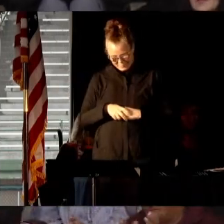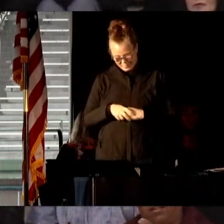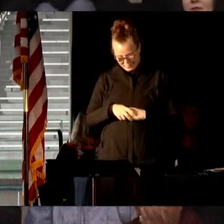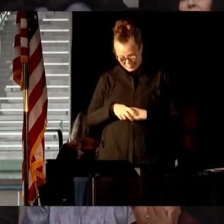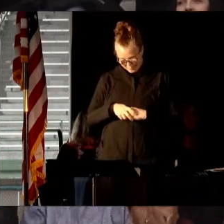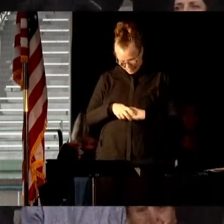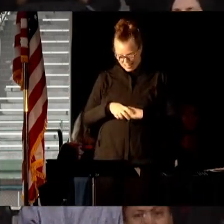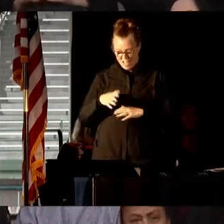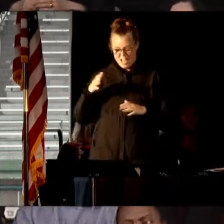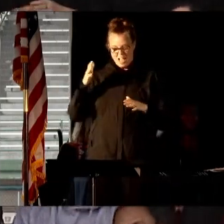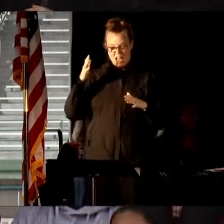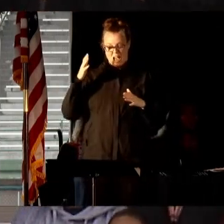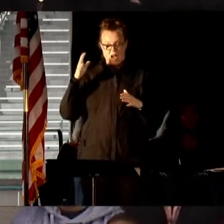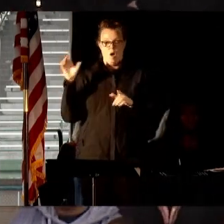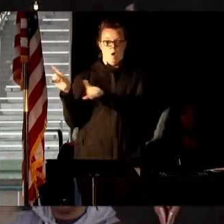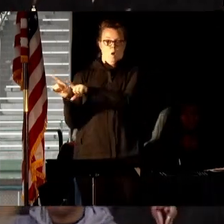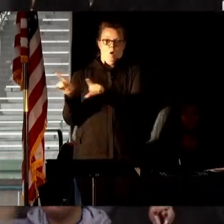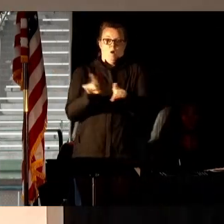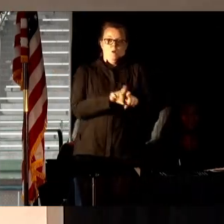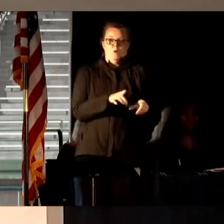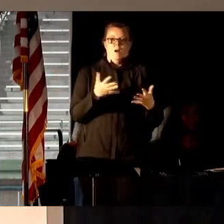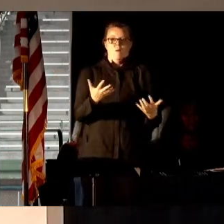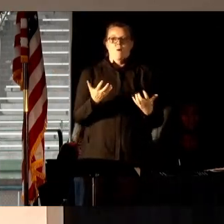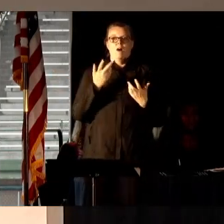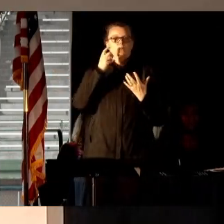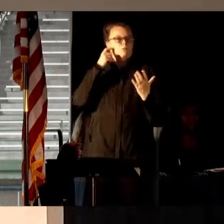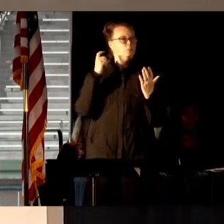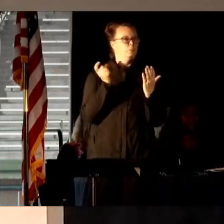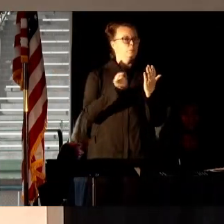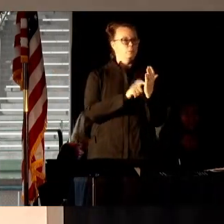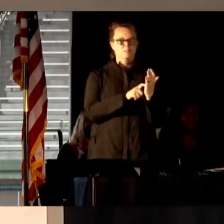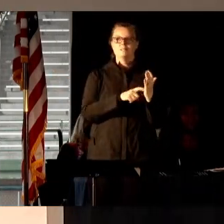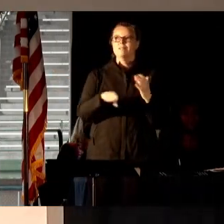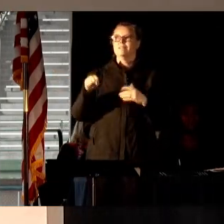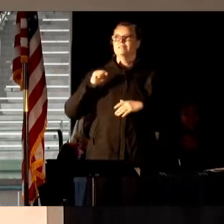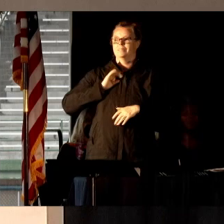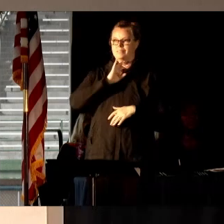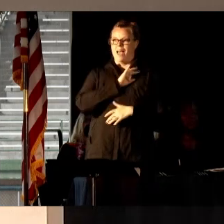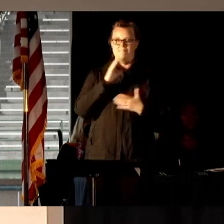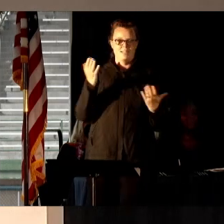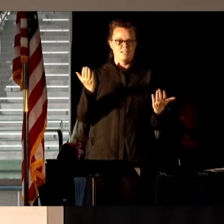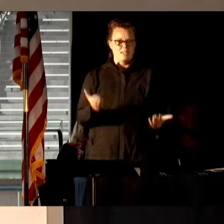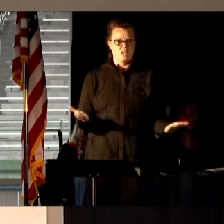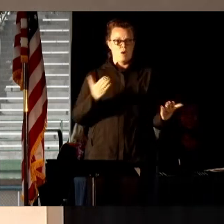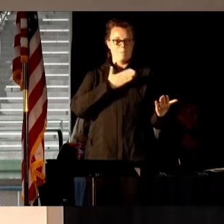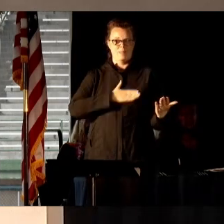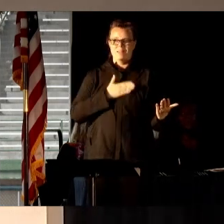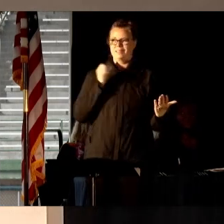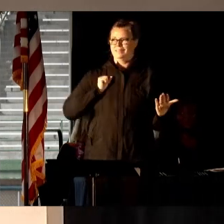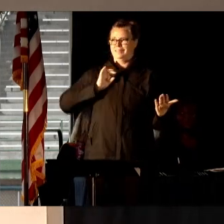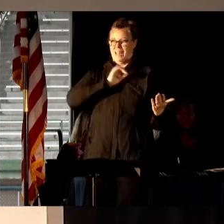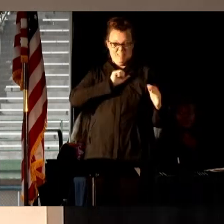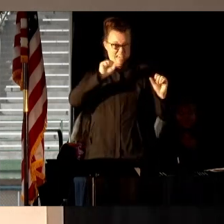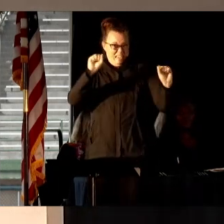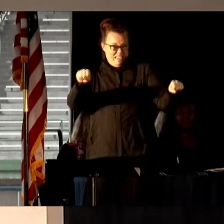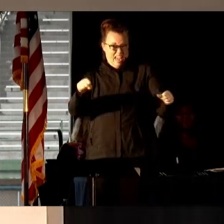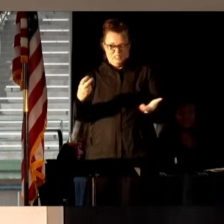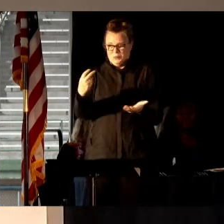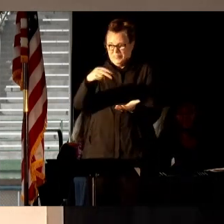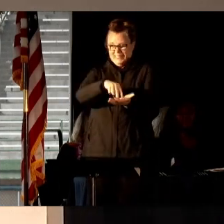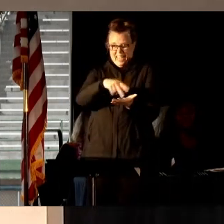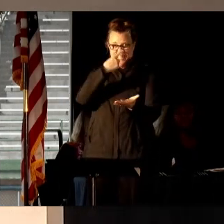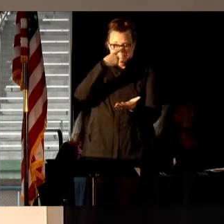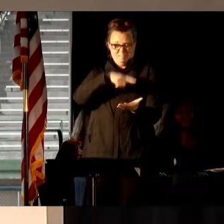I would also like to just recognize the staff. If we could have the staff stand up, I think we need to give the staff one big